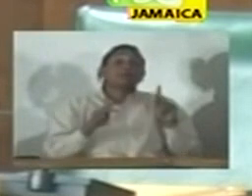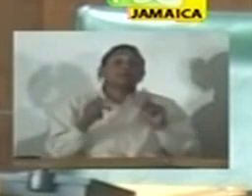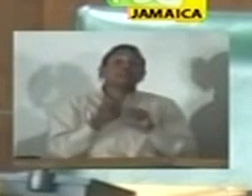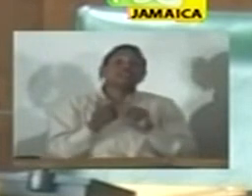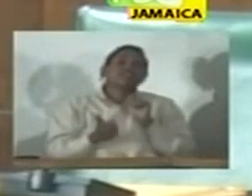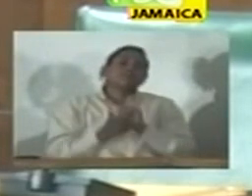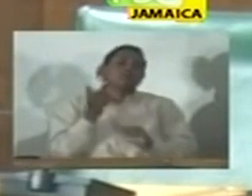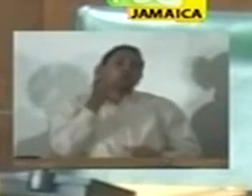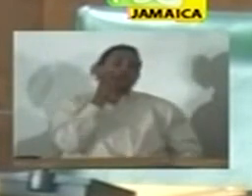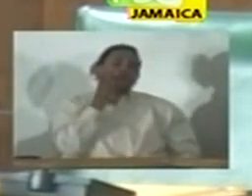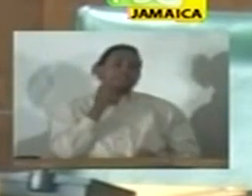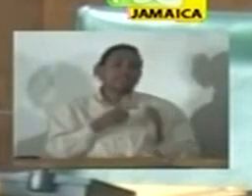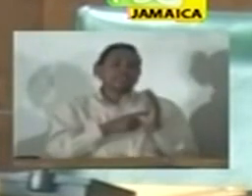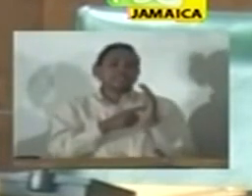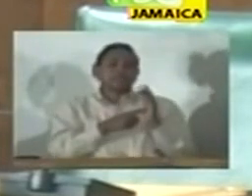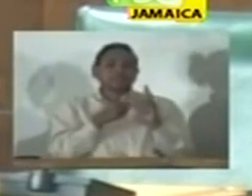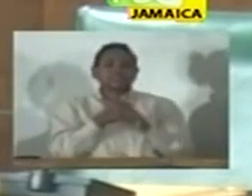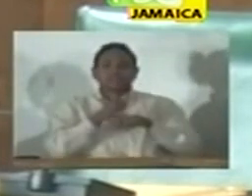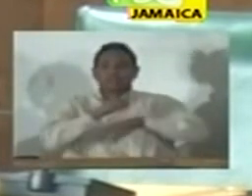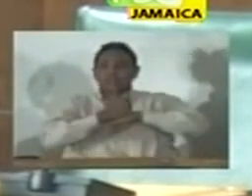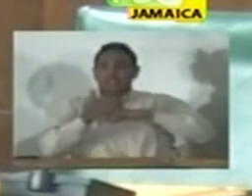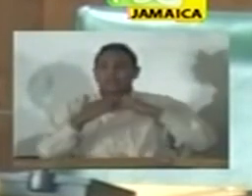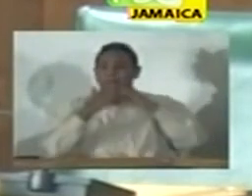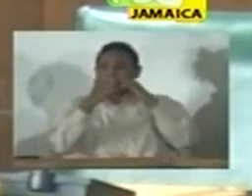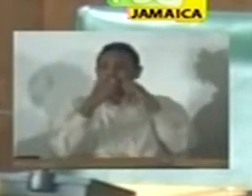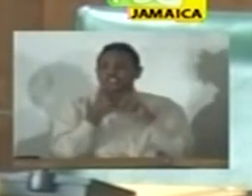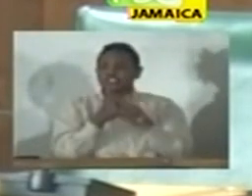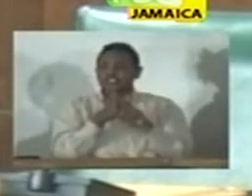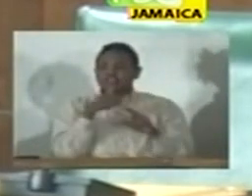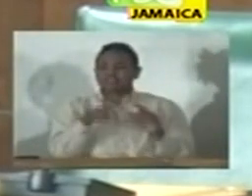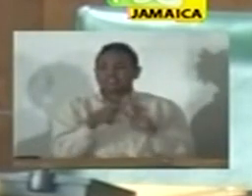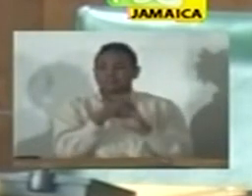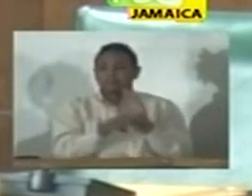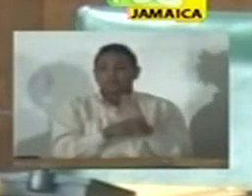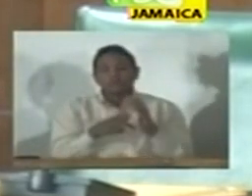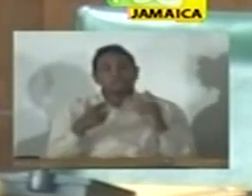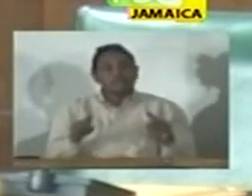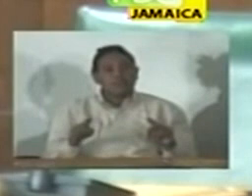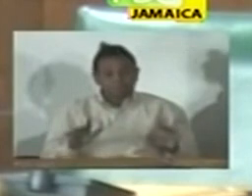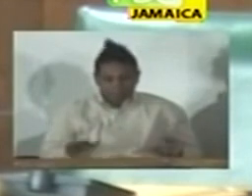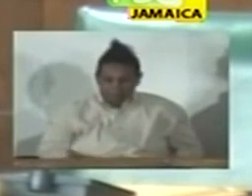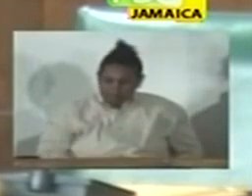recent example of the implementation of this policy.